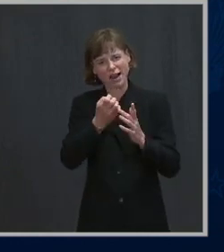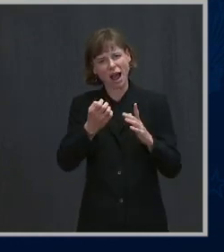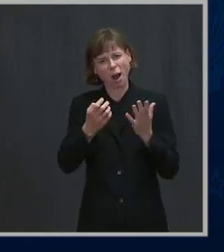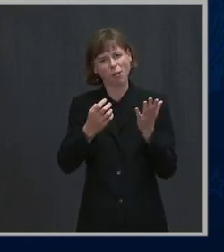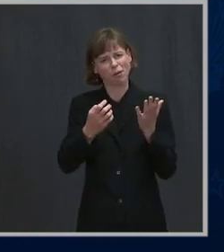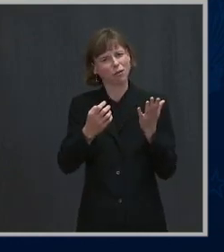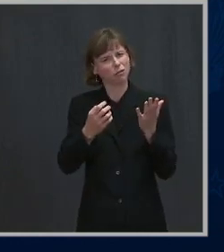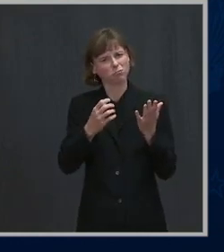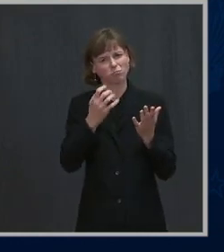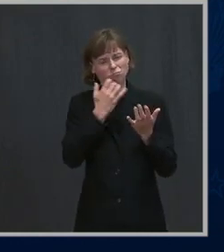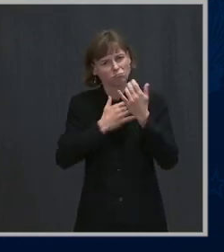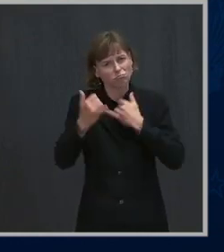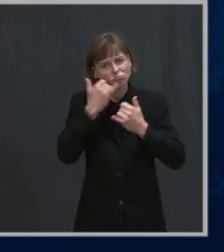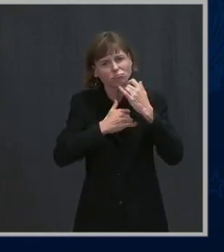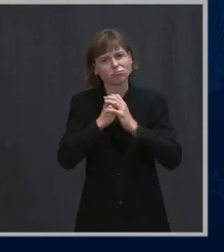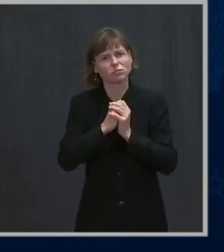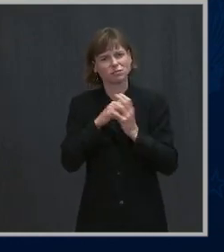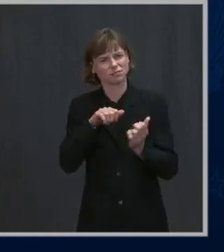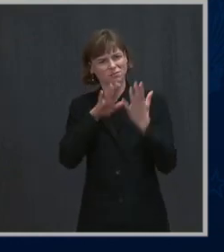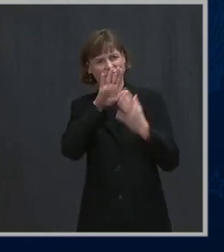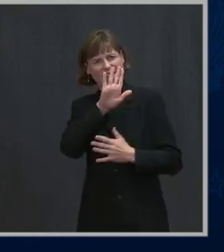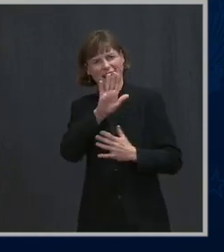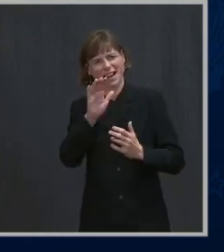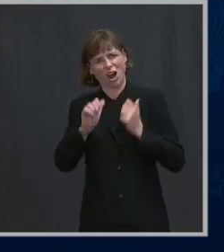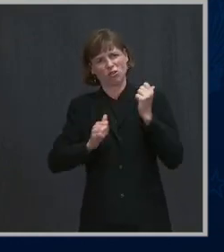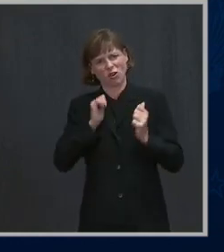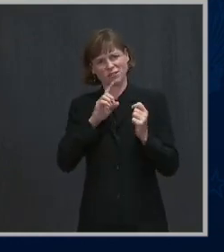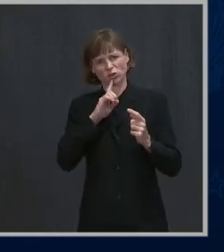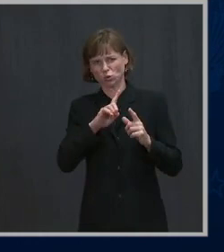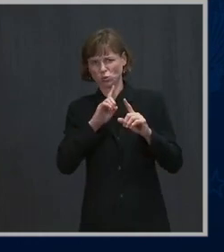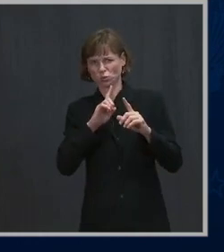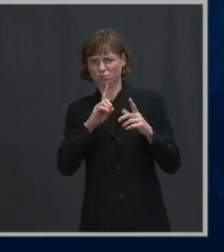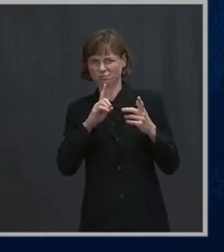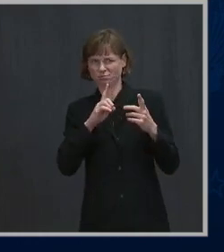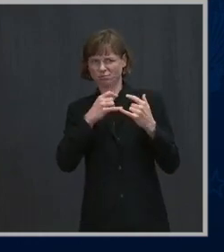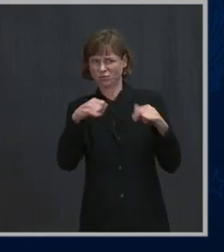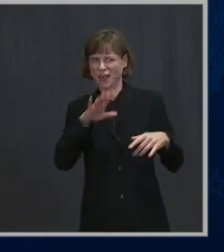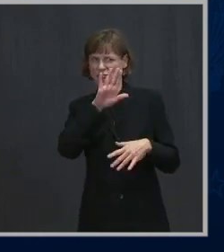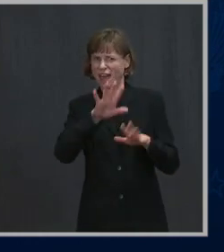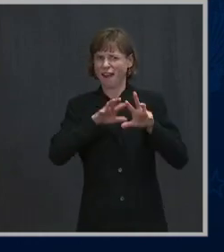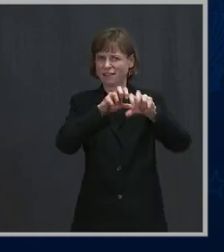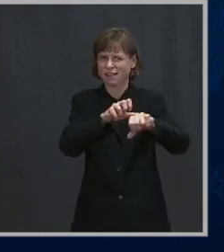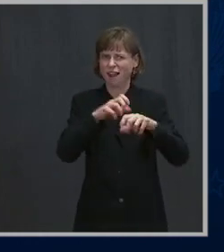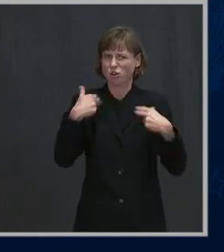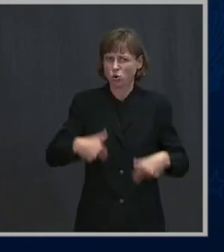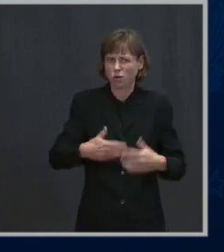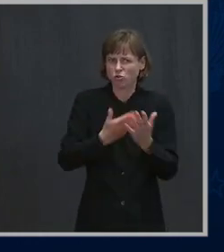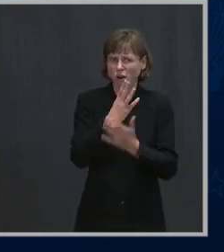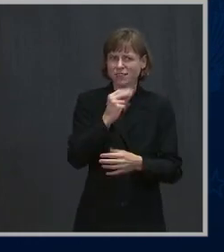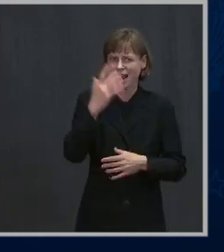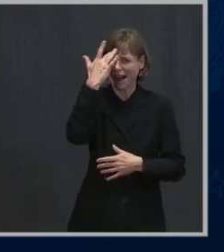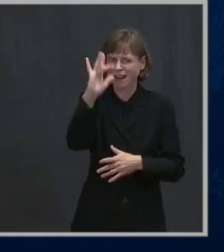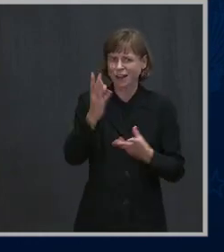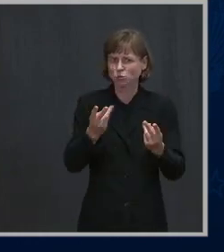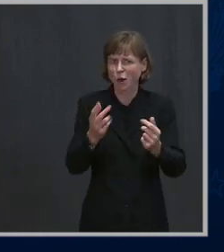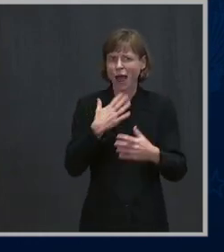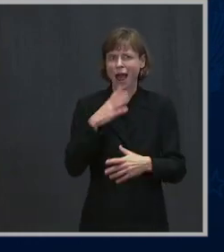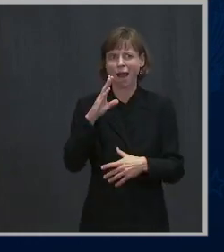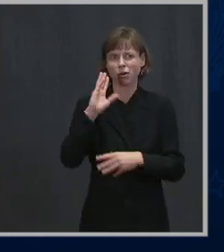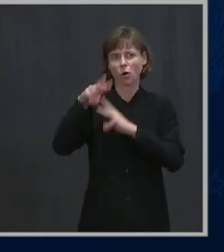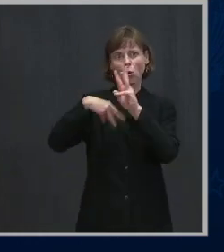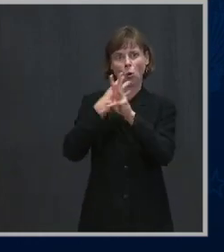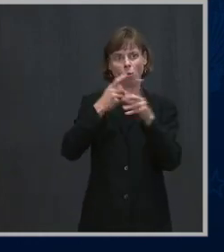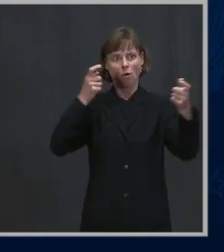aggressive coercive action to push back on china's attack on human rights intellectual property and global governance